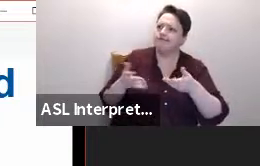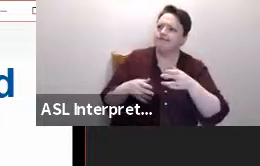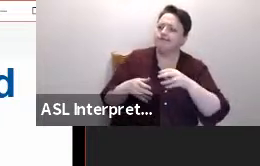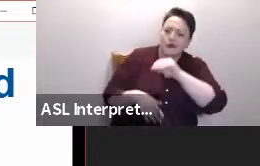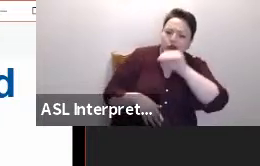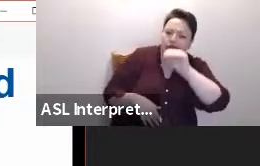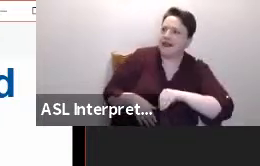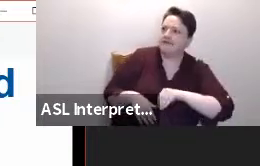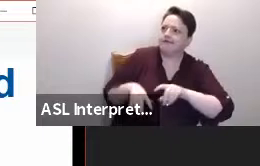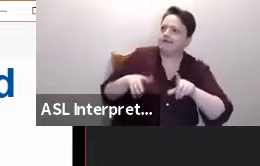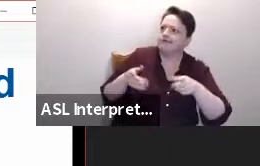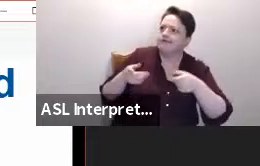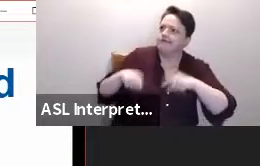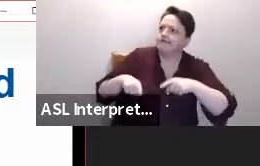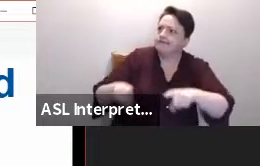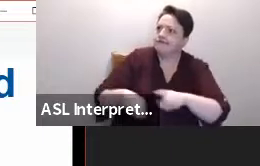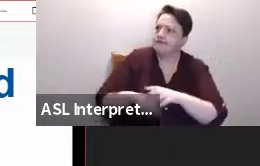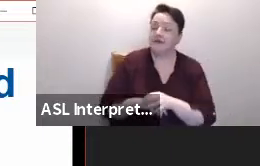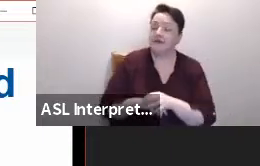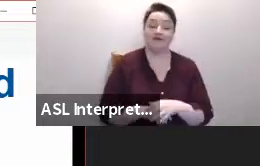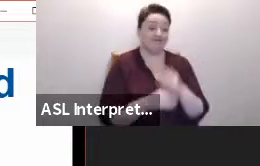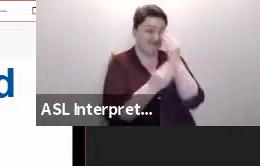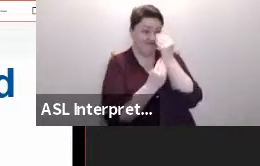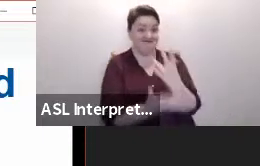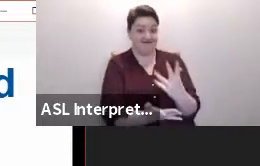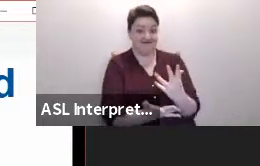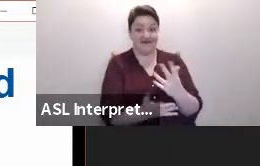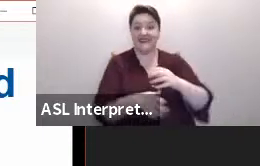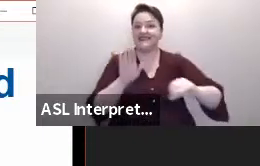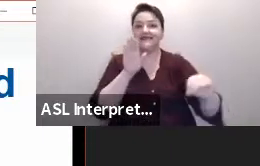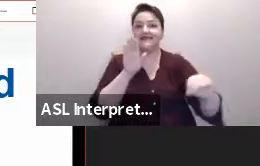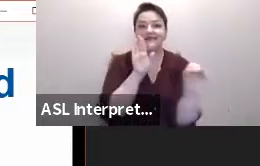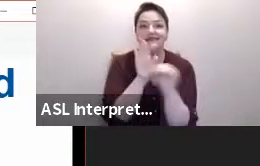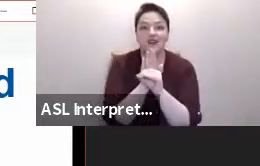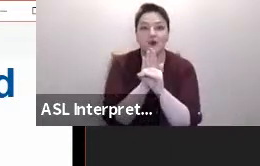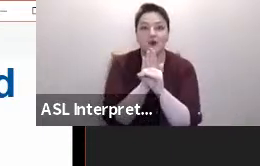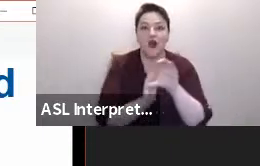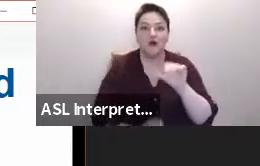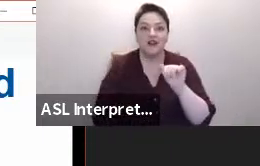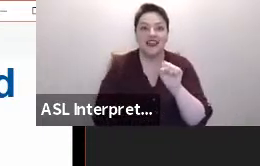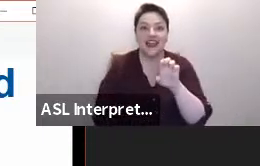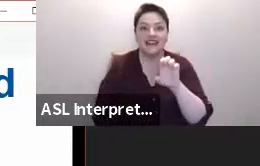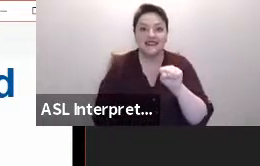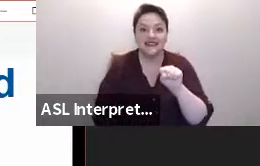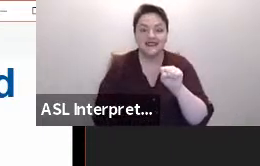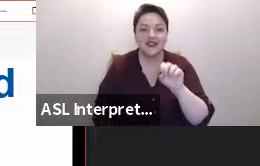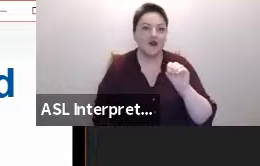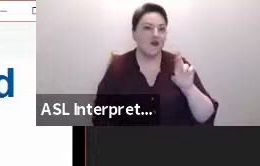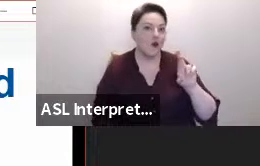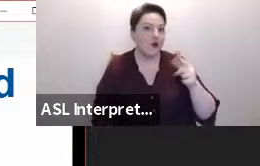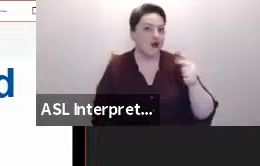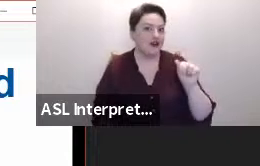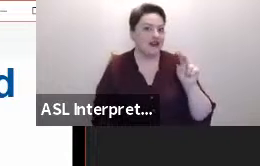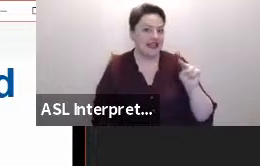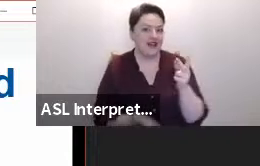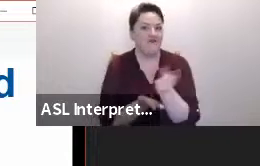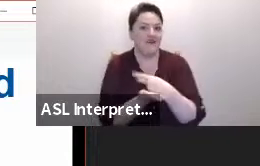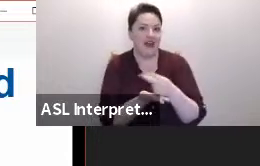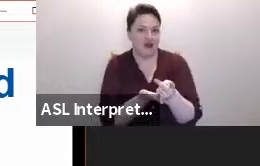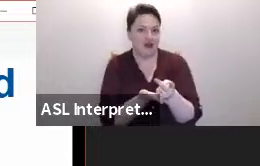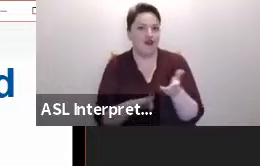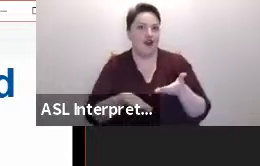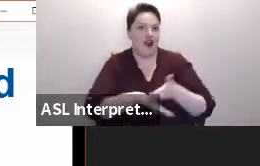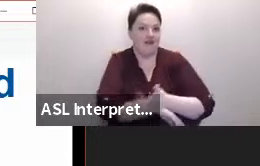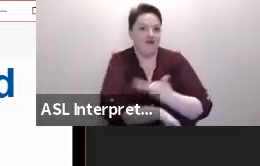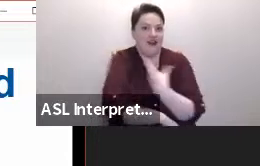So I can tell you that there's been 0 cases of organ failure following